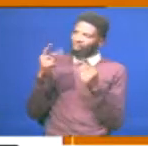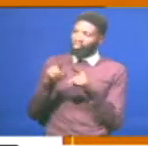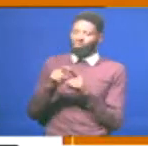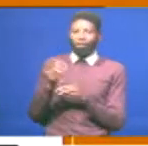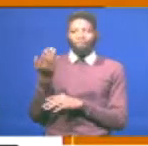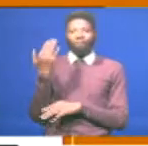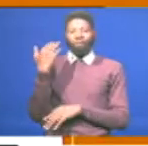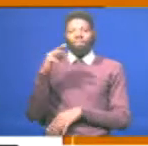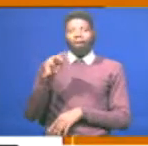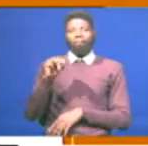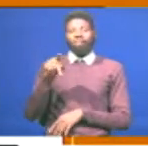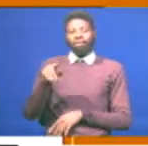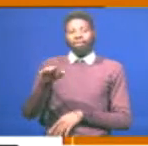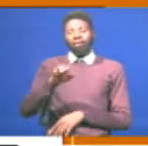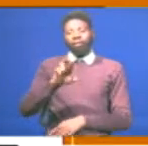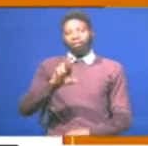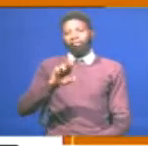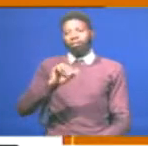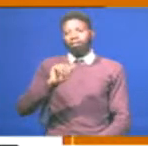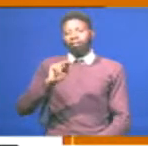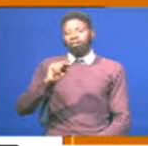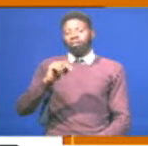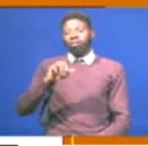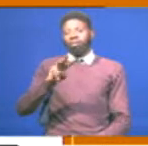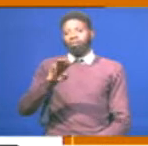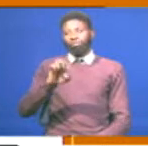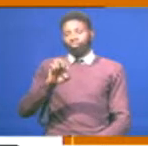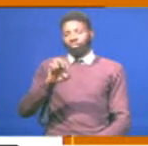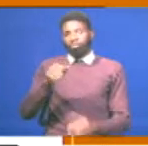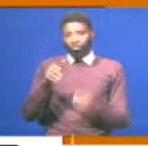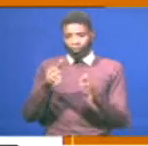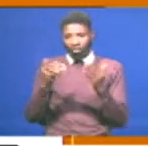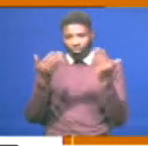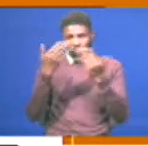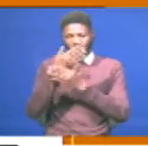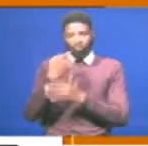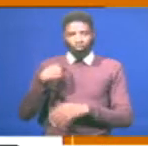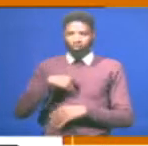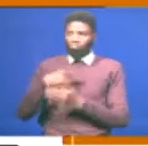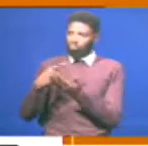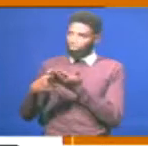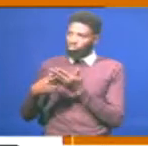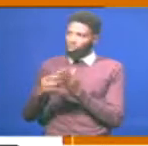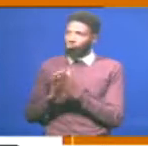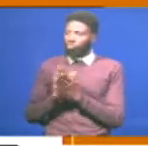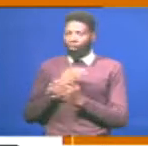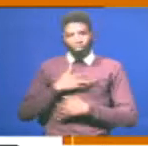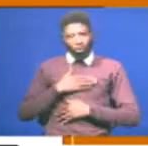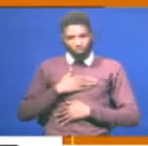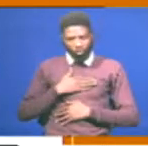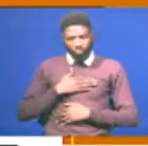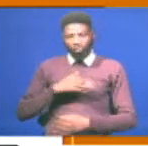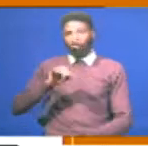for Rangwe constituency. On the Living Legends tonight, we speak to Honorable Dr.Shem Ochuodho.